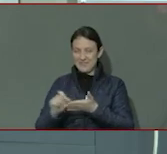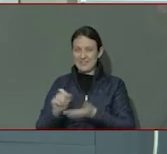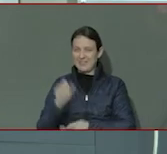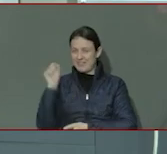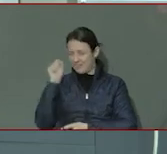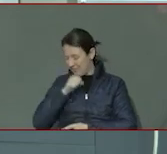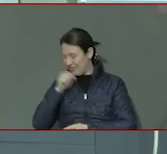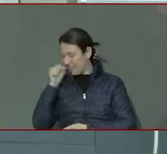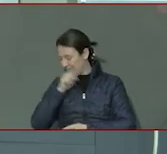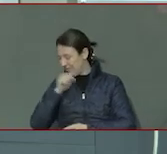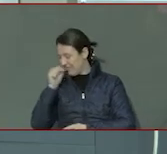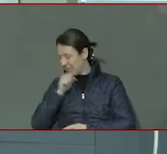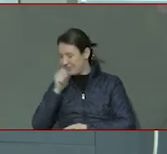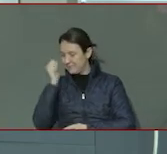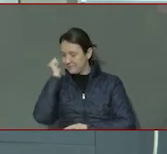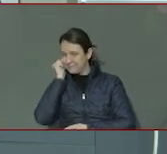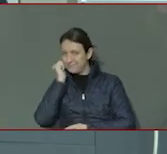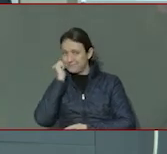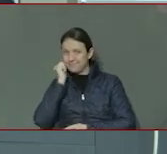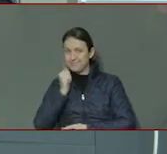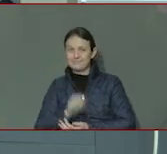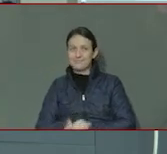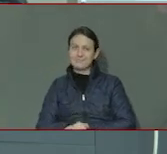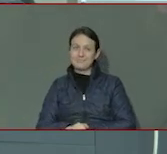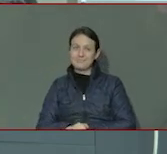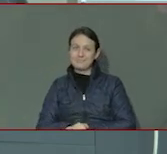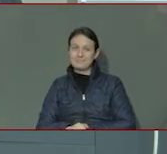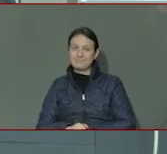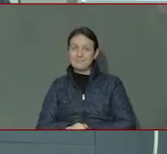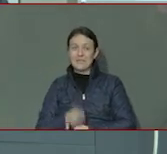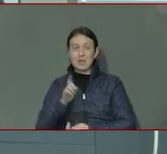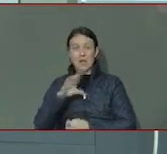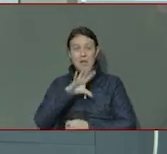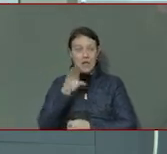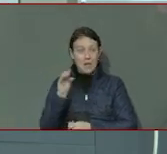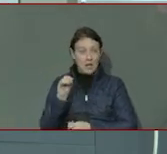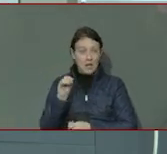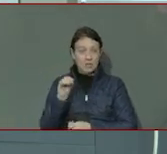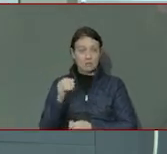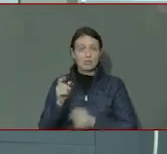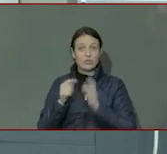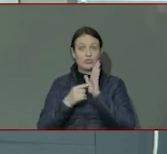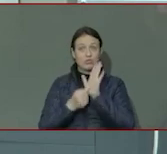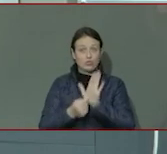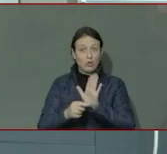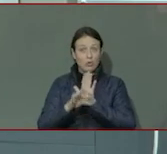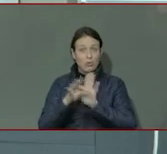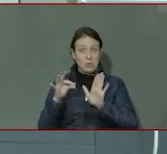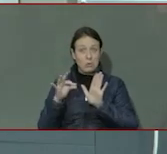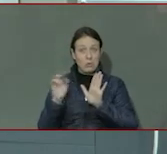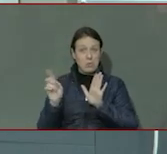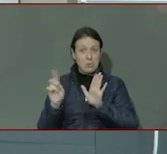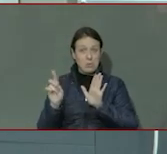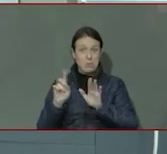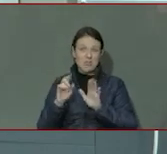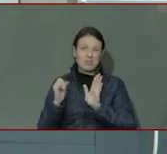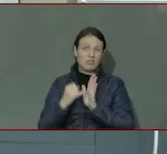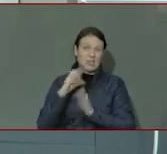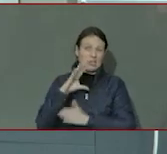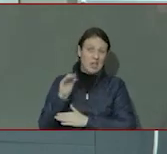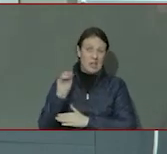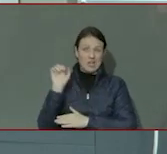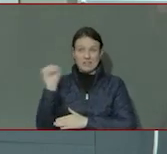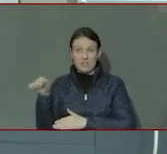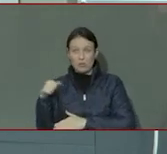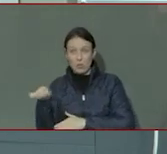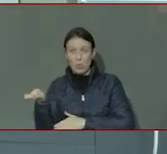Sorry. They are not actually asking you for the hydrolysis reaction here. They just want to know if it occurred or not. But I'm